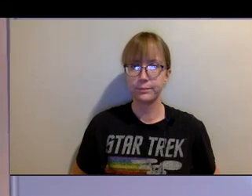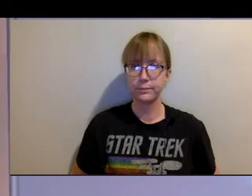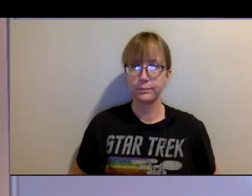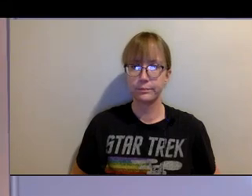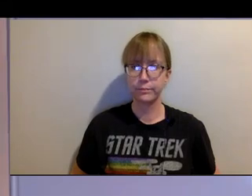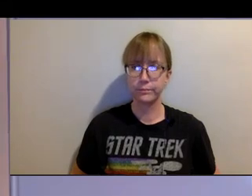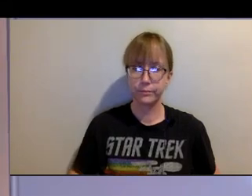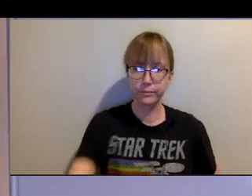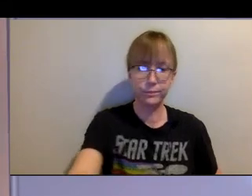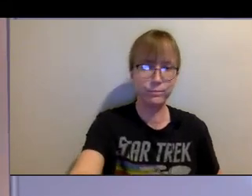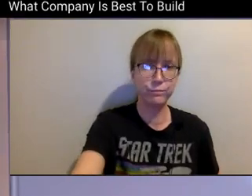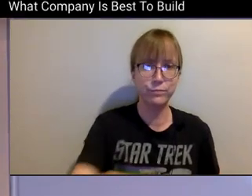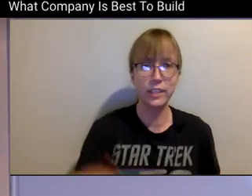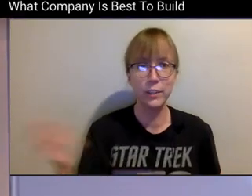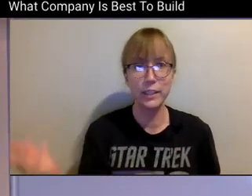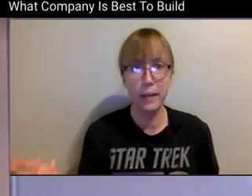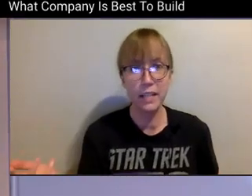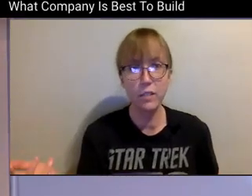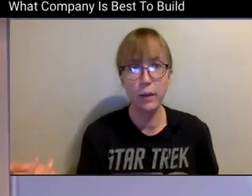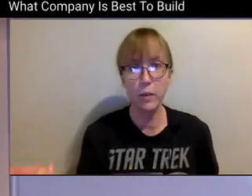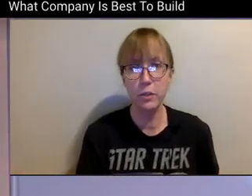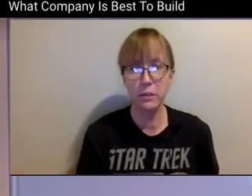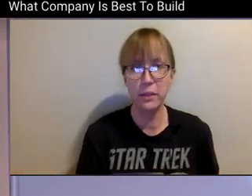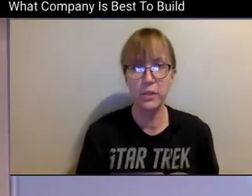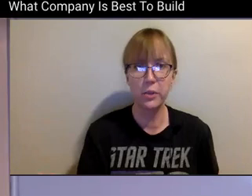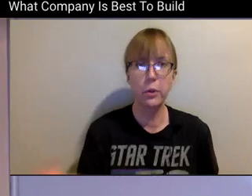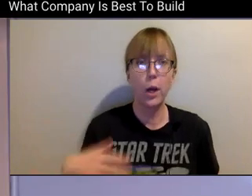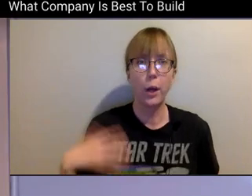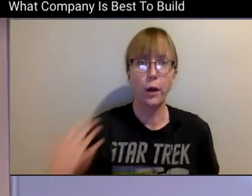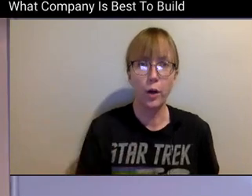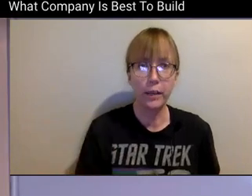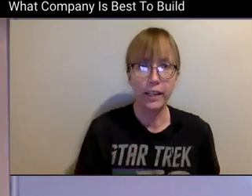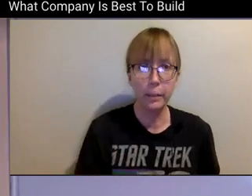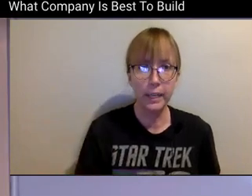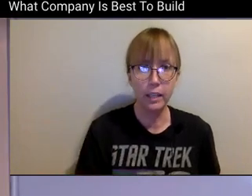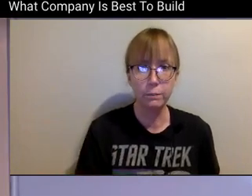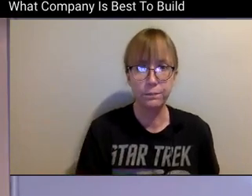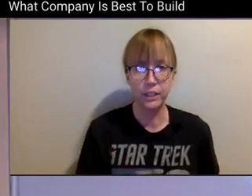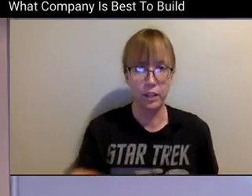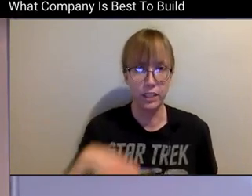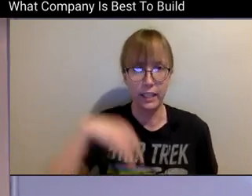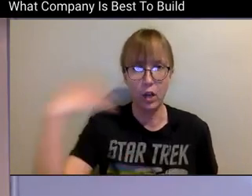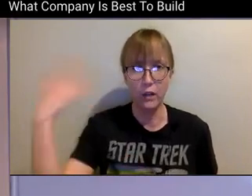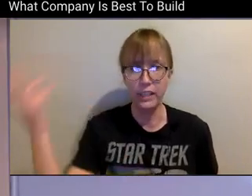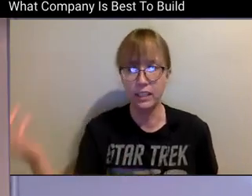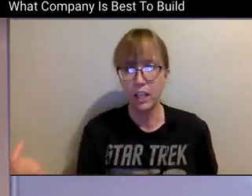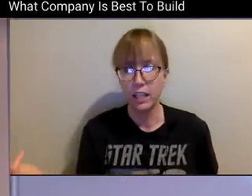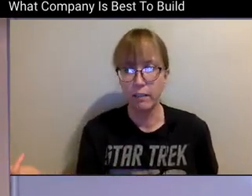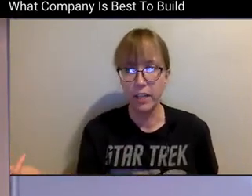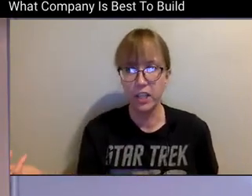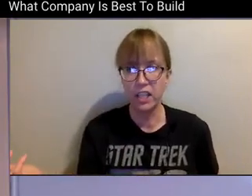It's called I Dare You. It's the ultimate guide. Another expense for MLM distributors who aren't making any money. So it's like all